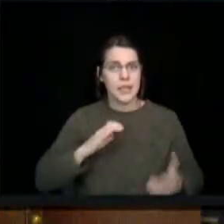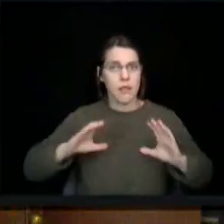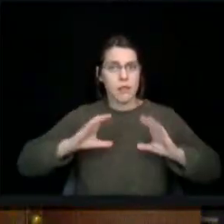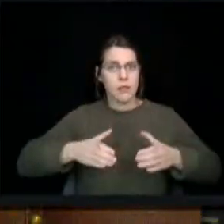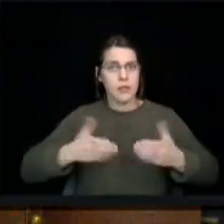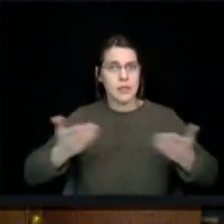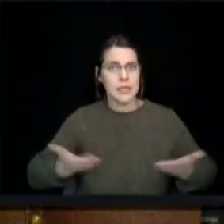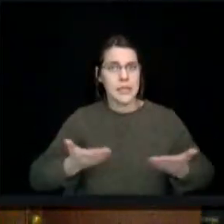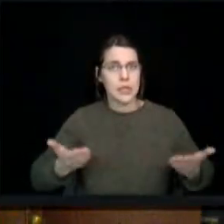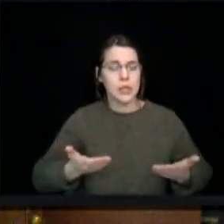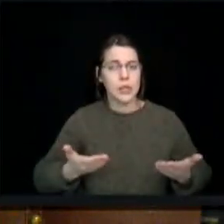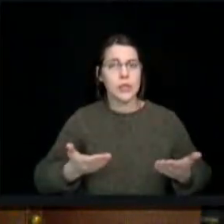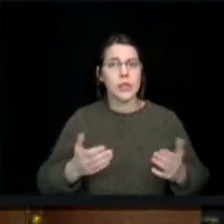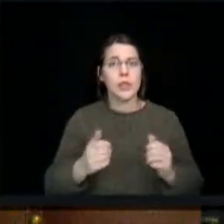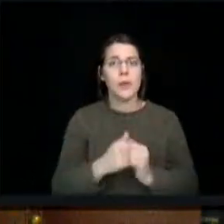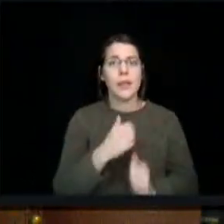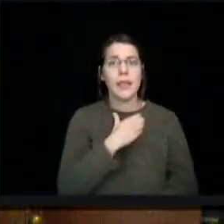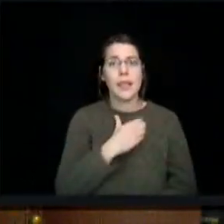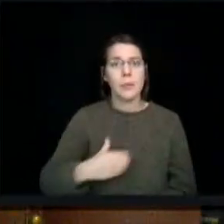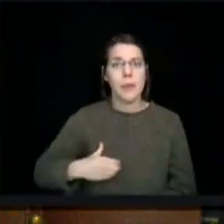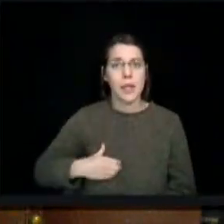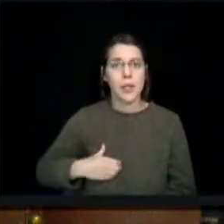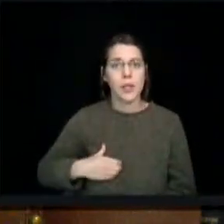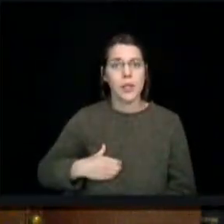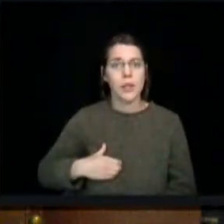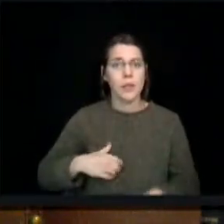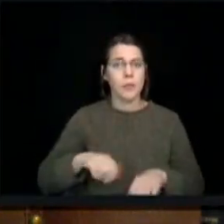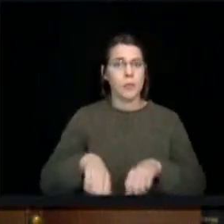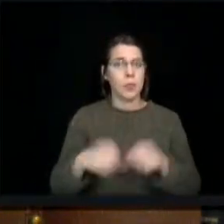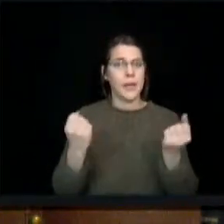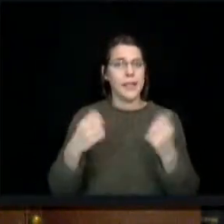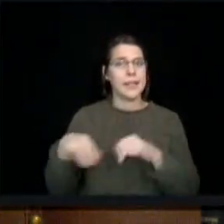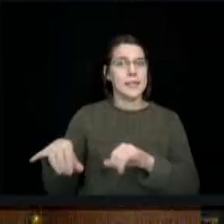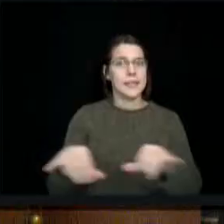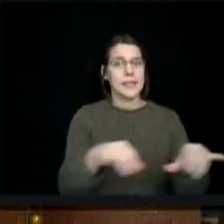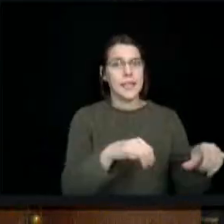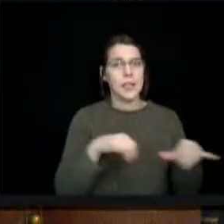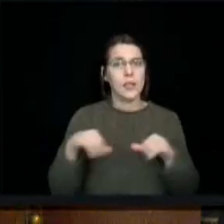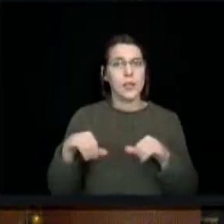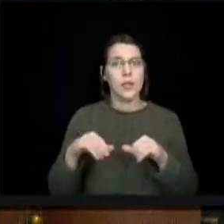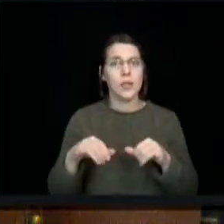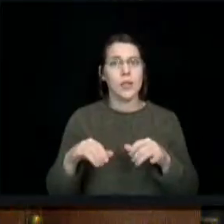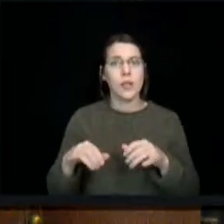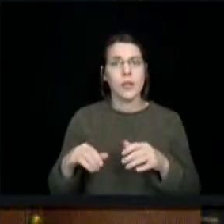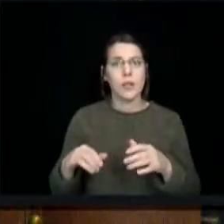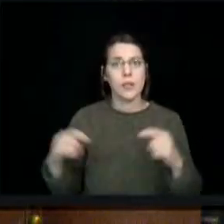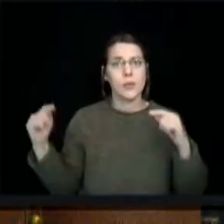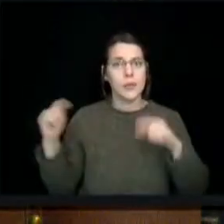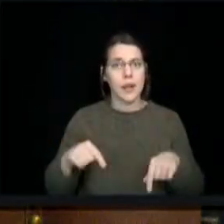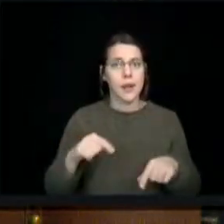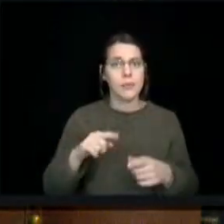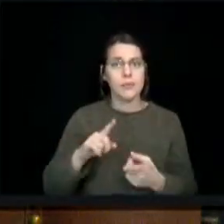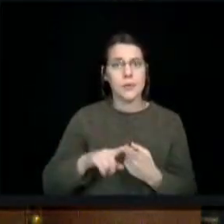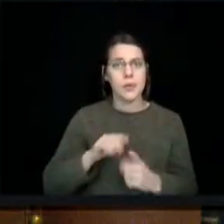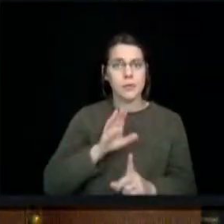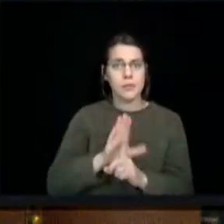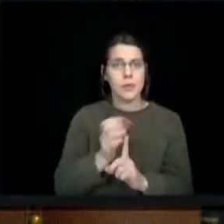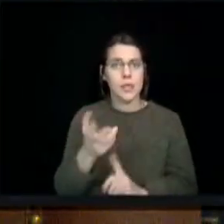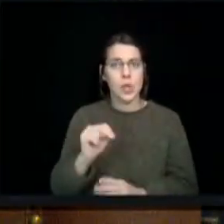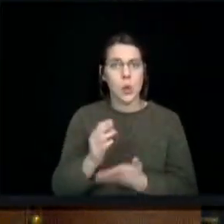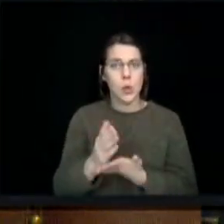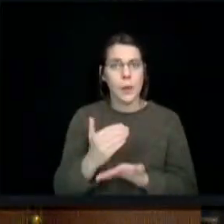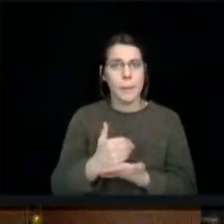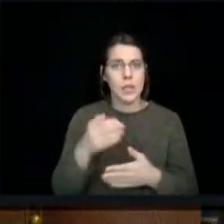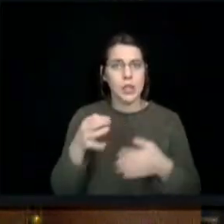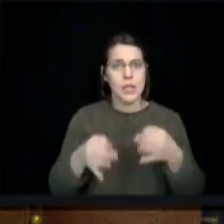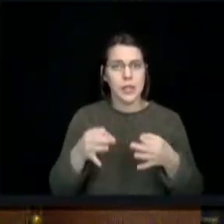the mayor breaking the precedent of showing up to be at his own budget hearing here. How should we receive